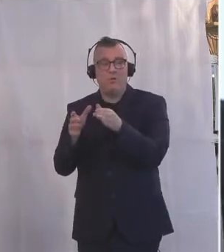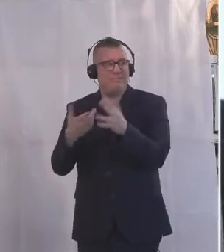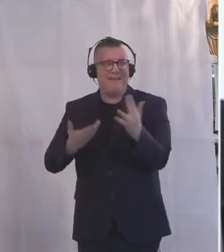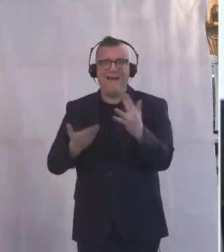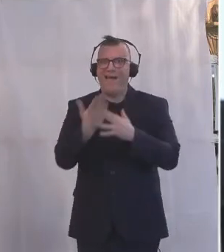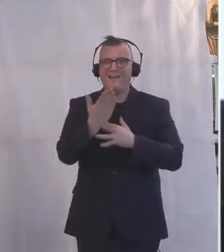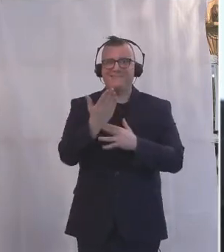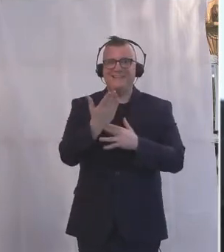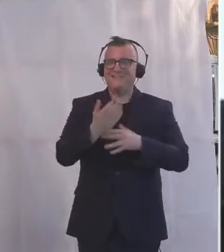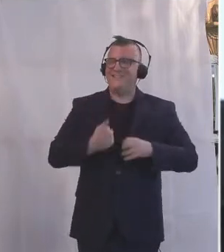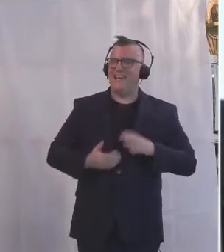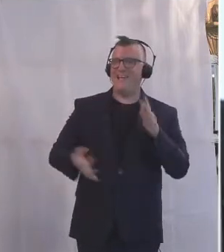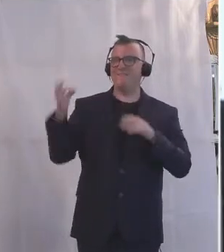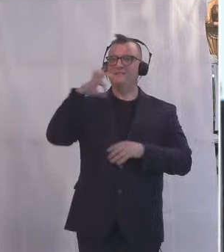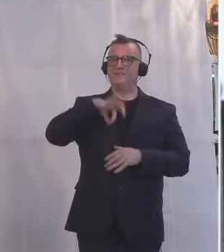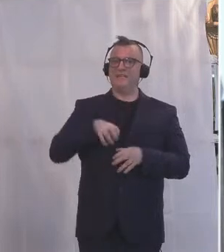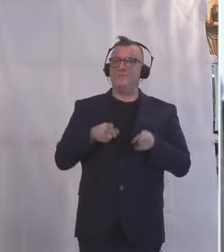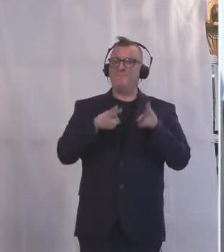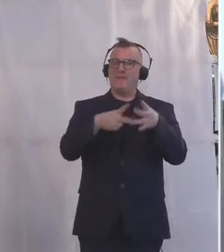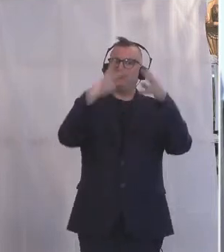advantageous methods of research.